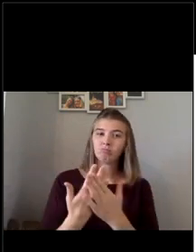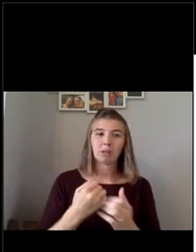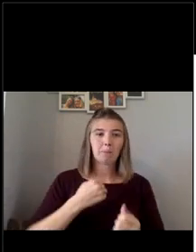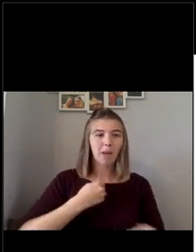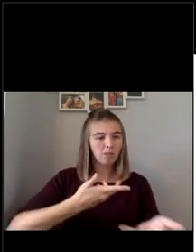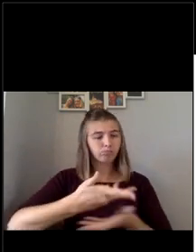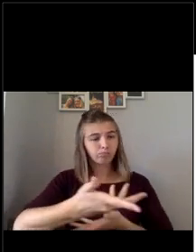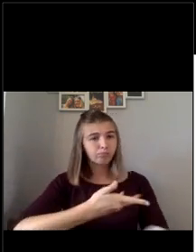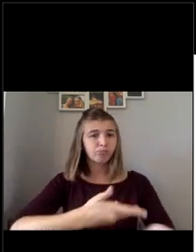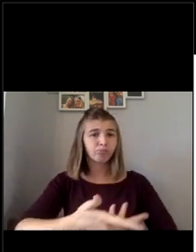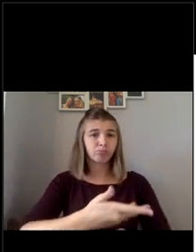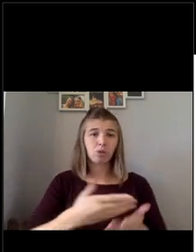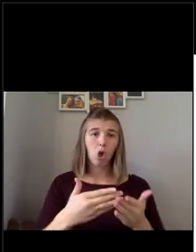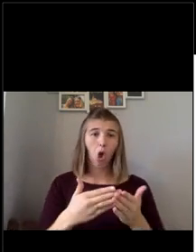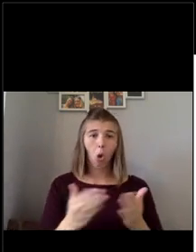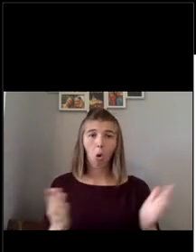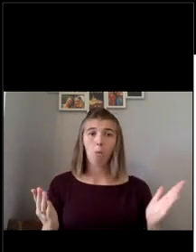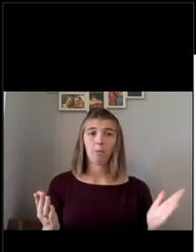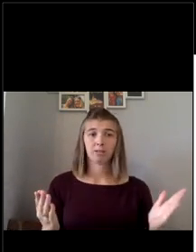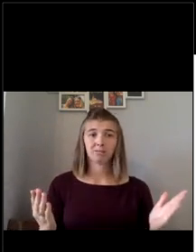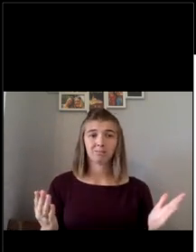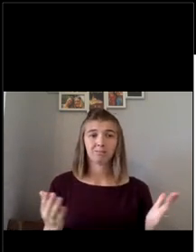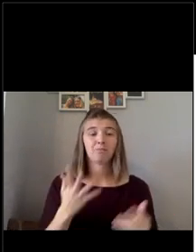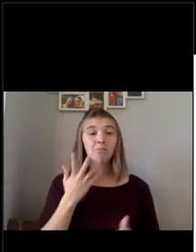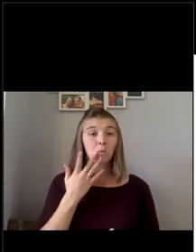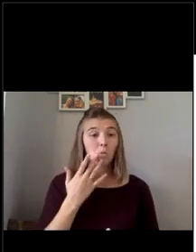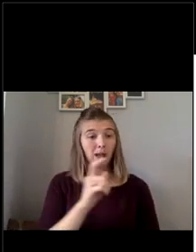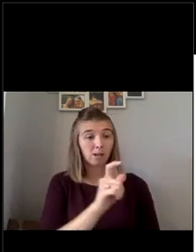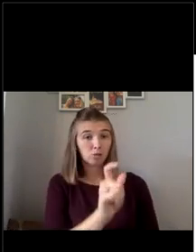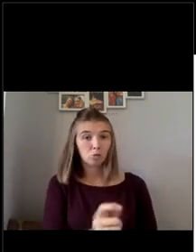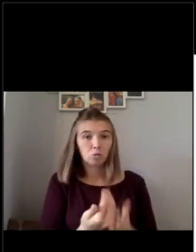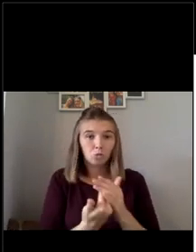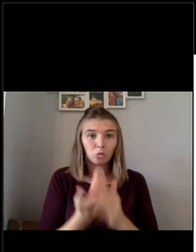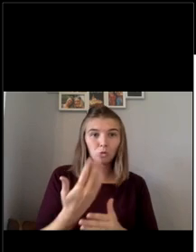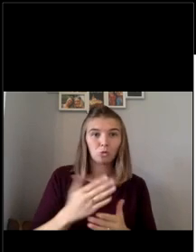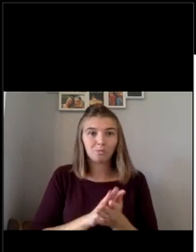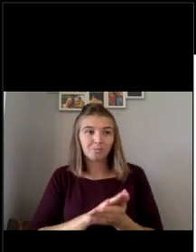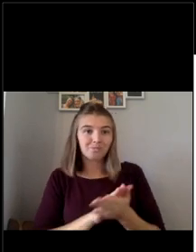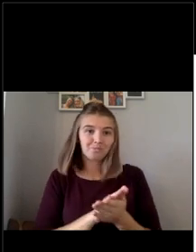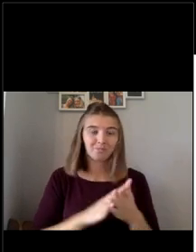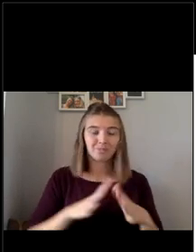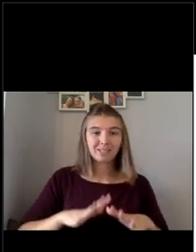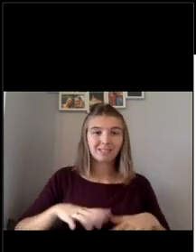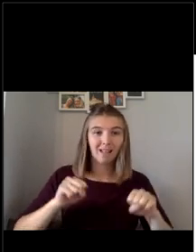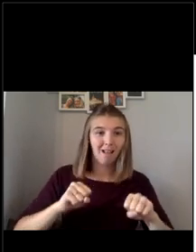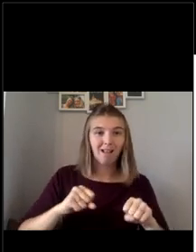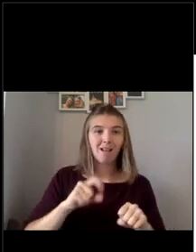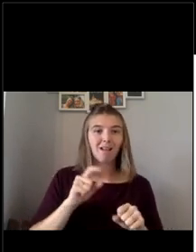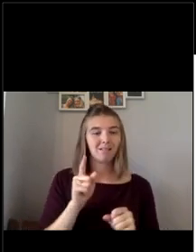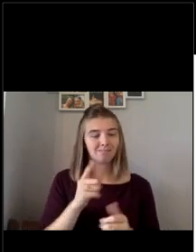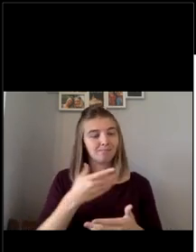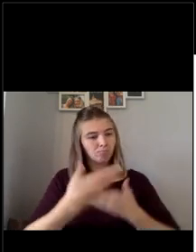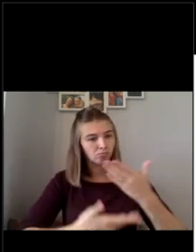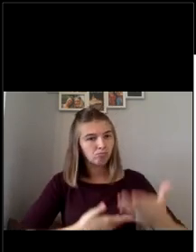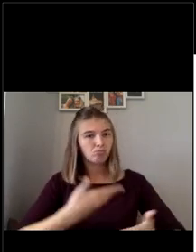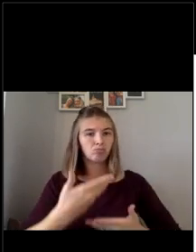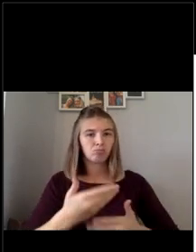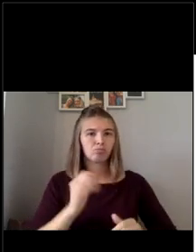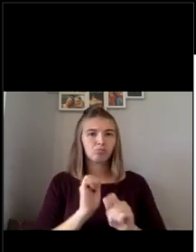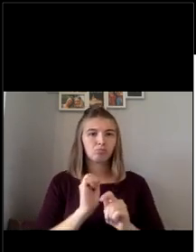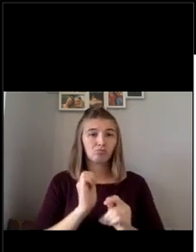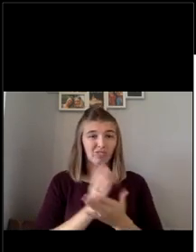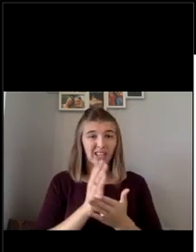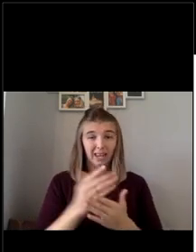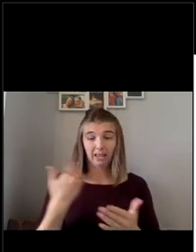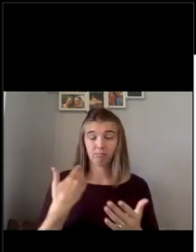my students when they start graduate school about the pressures and what that can do to their health. I